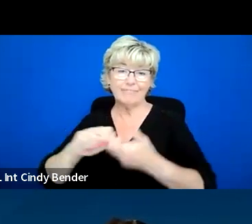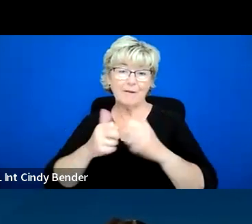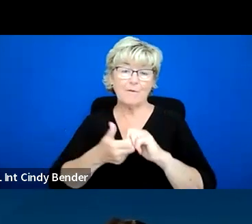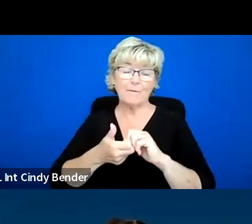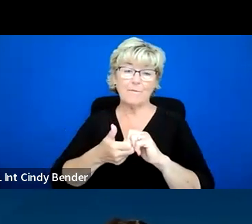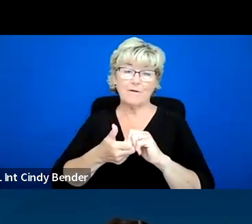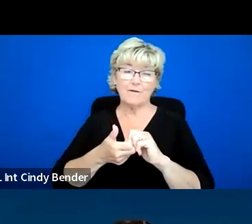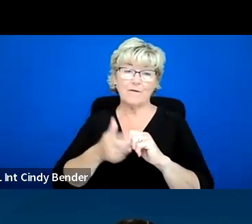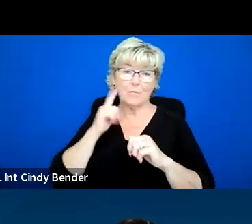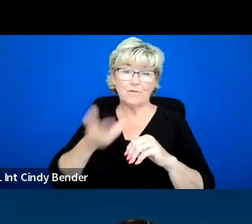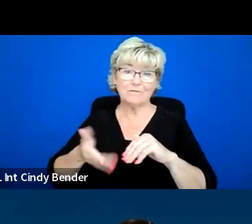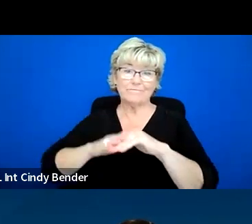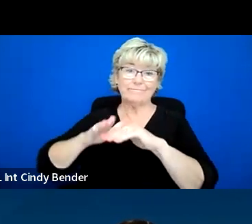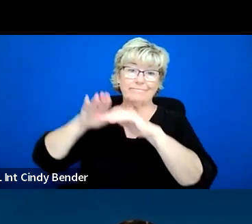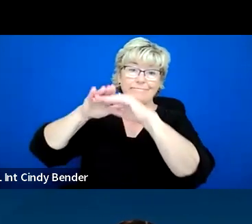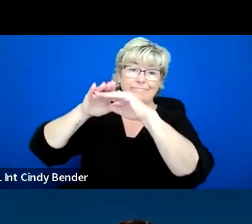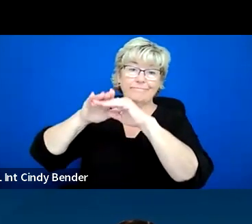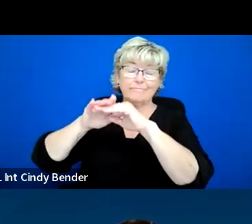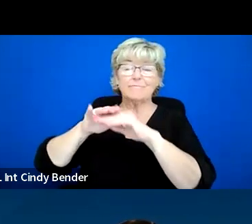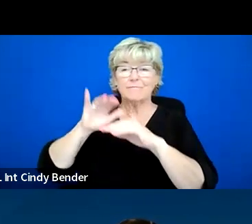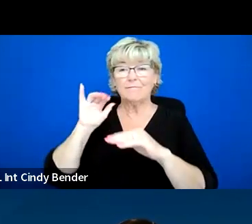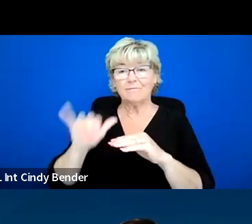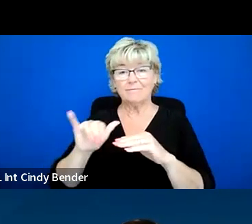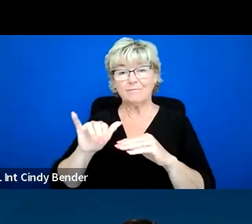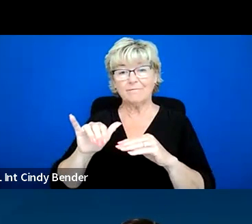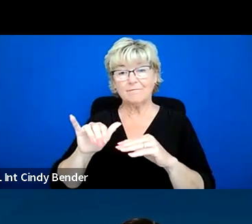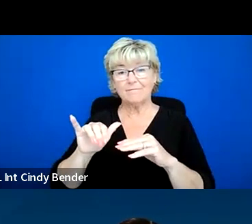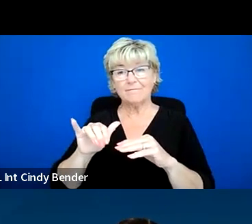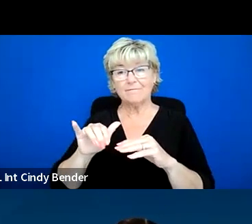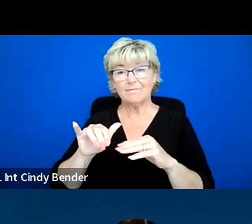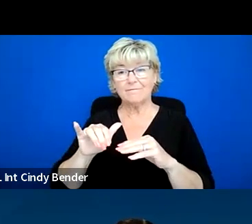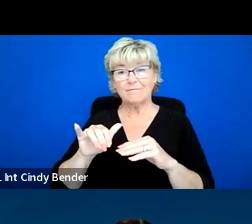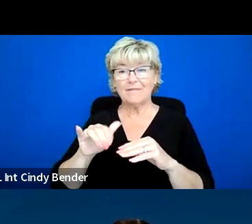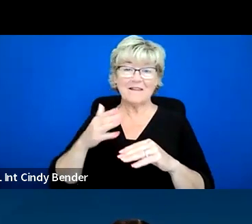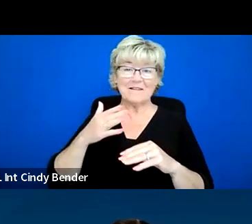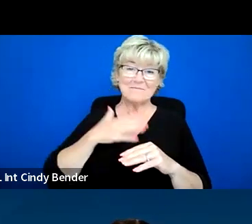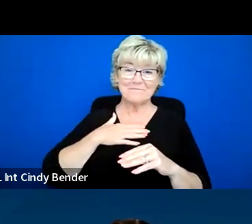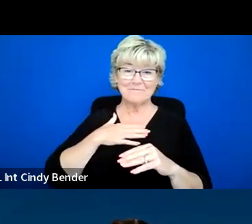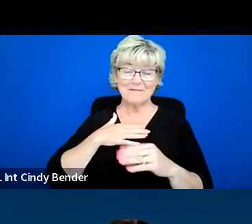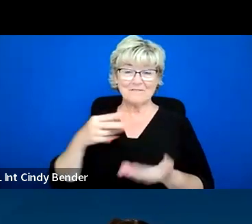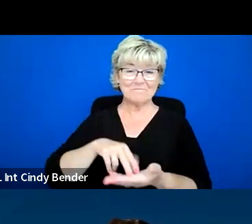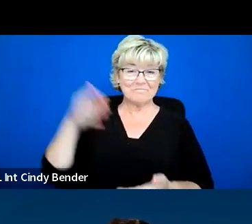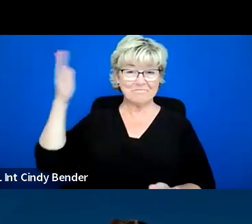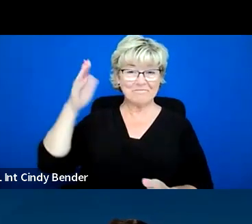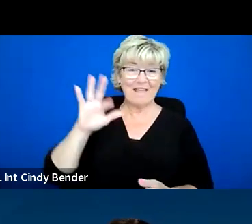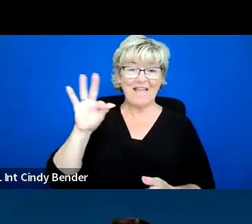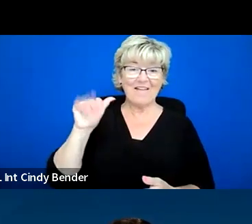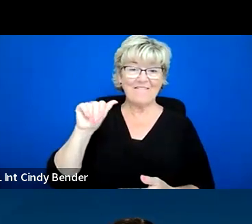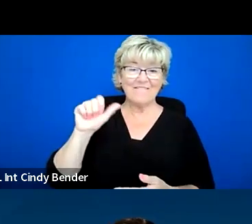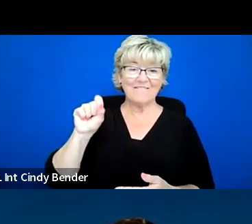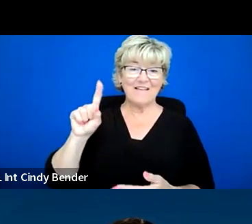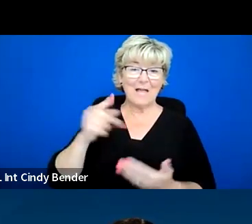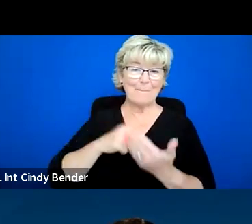will escalate. So that's my podium for the day. Is FAST programs are amazing, and I hope